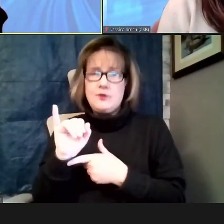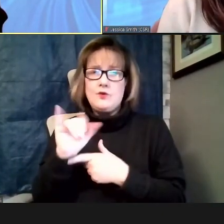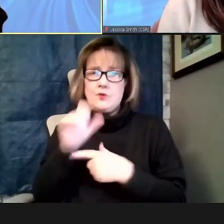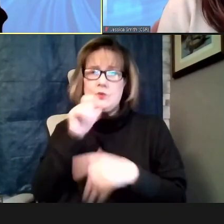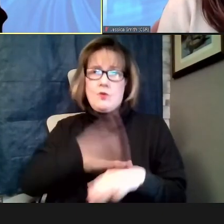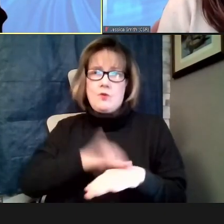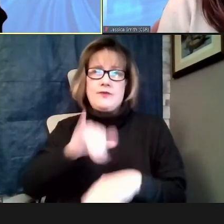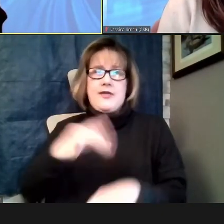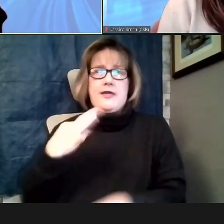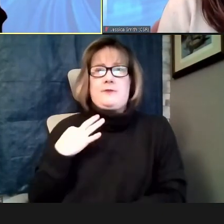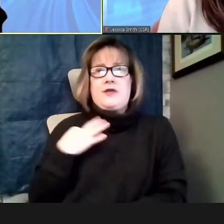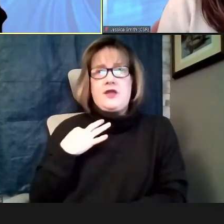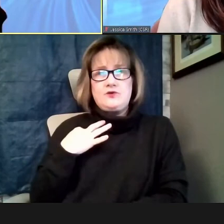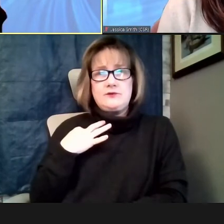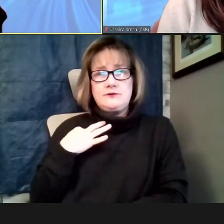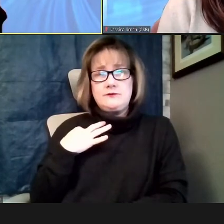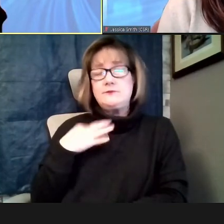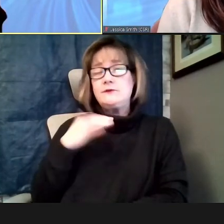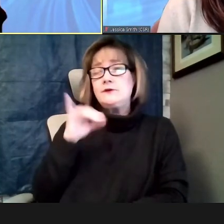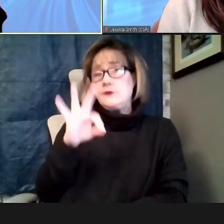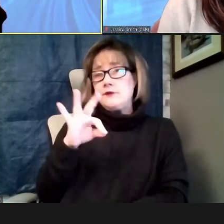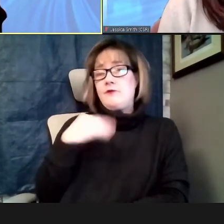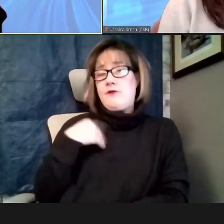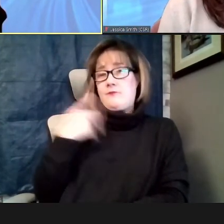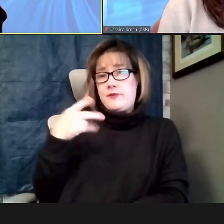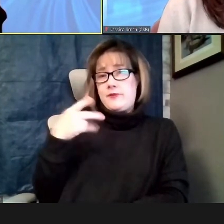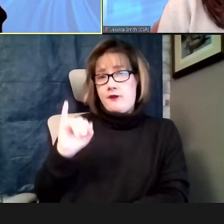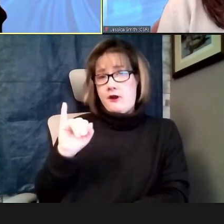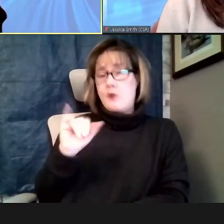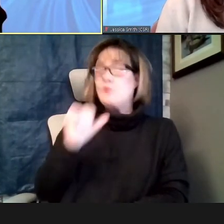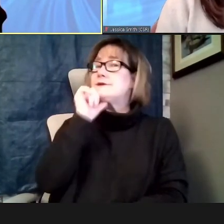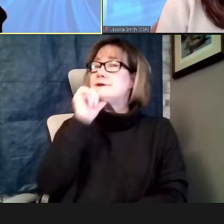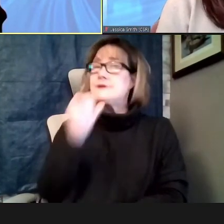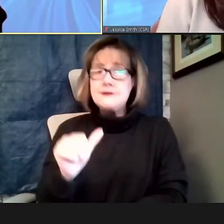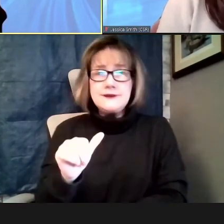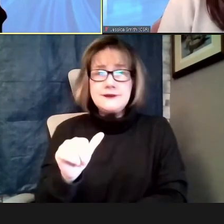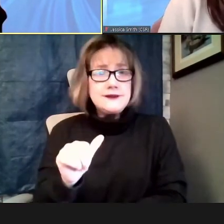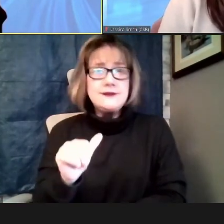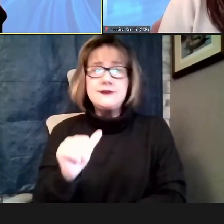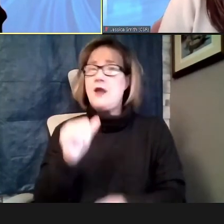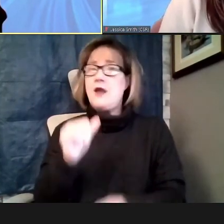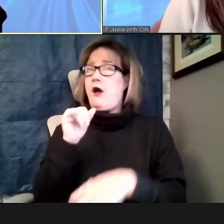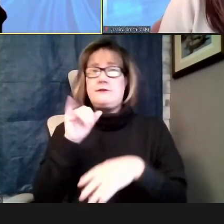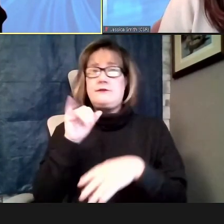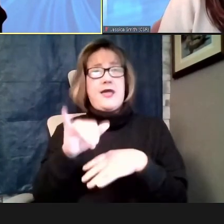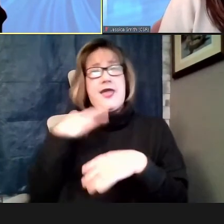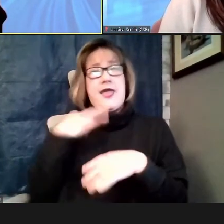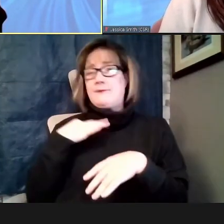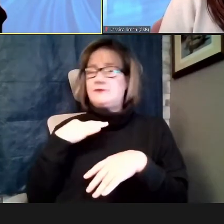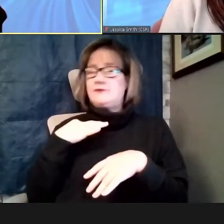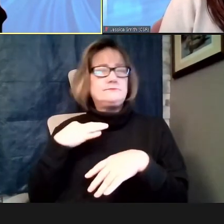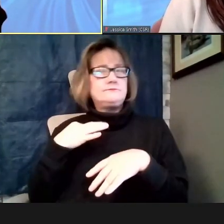application. So if there is a PI who is not of that status, then the application is not